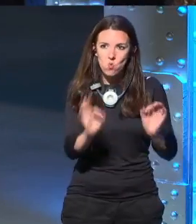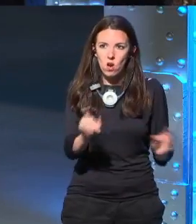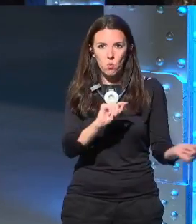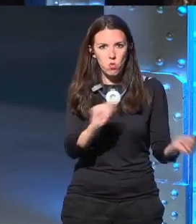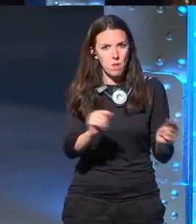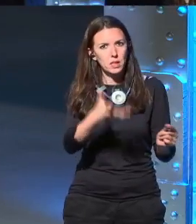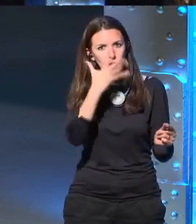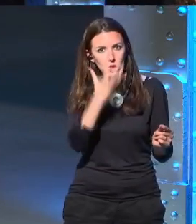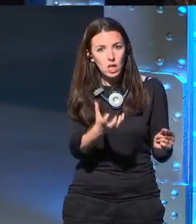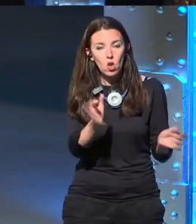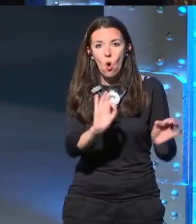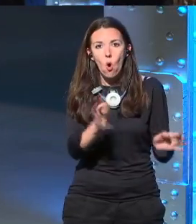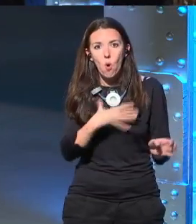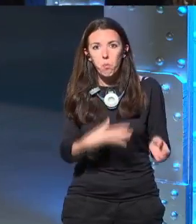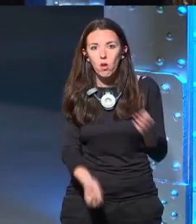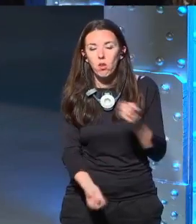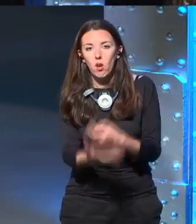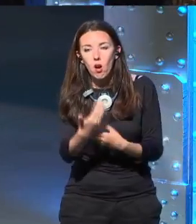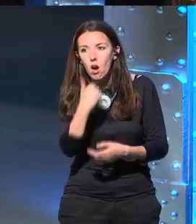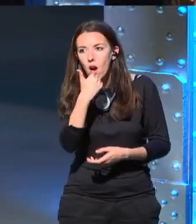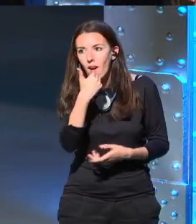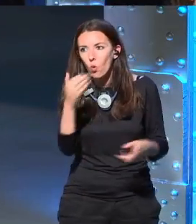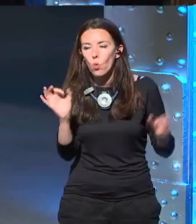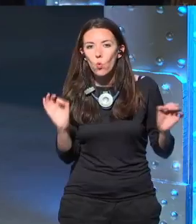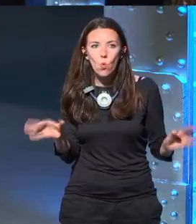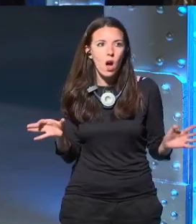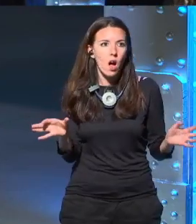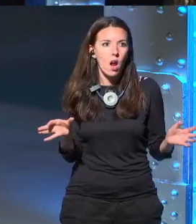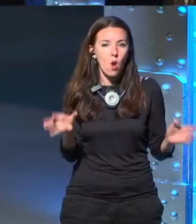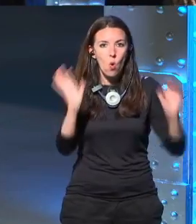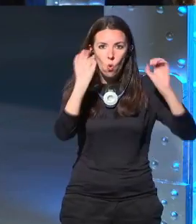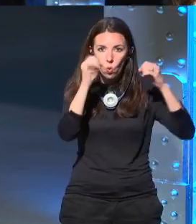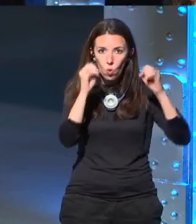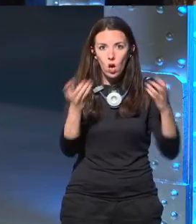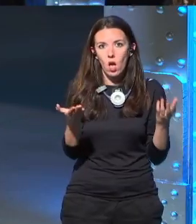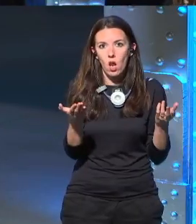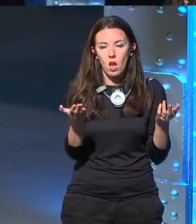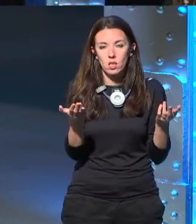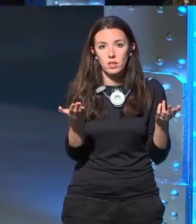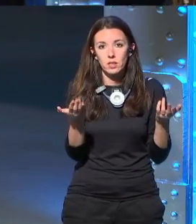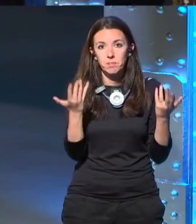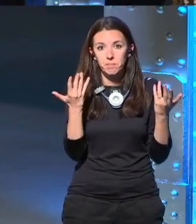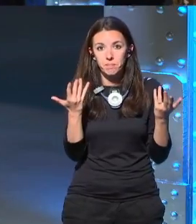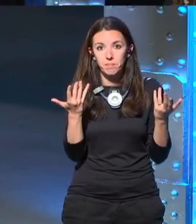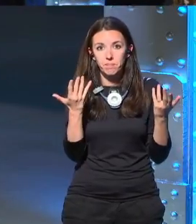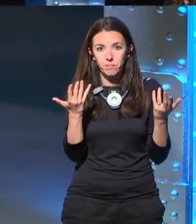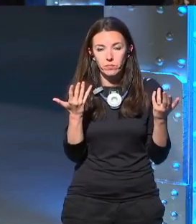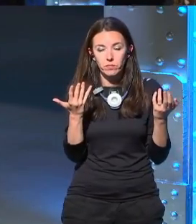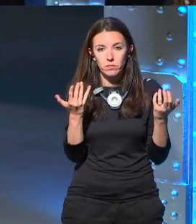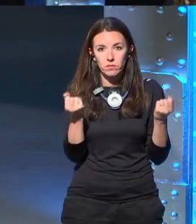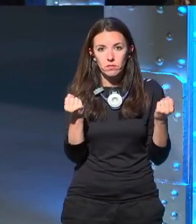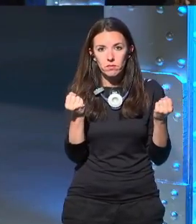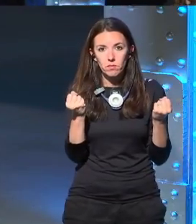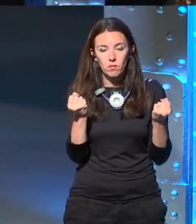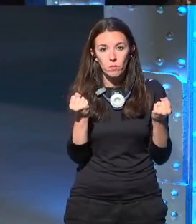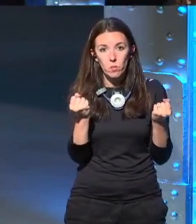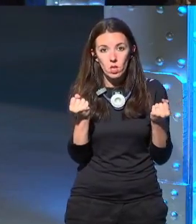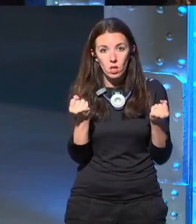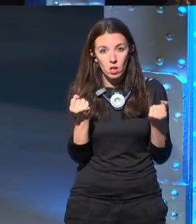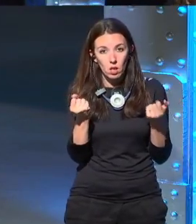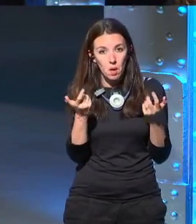create something like Google, but that rewards